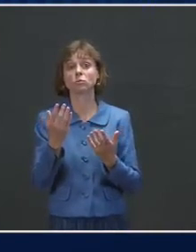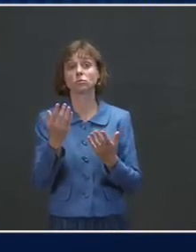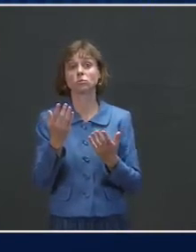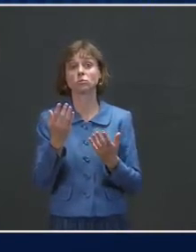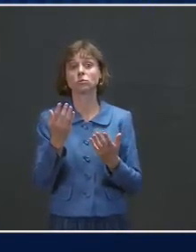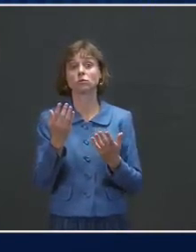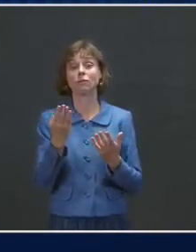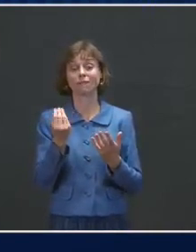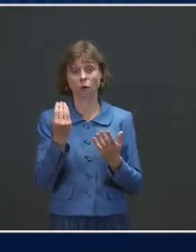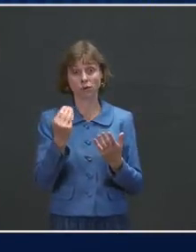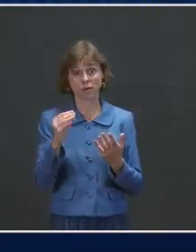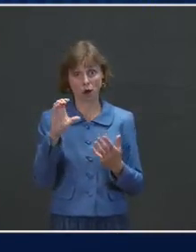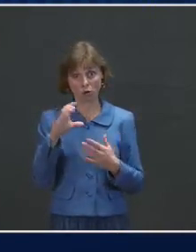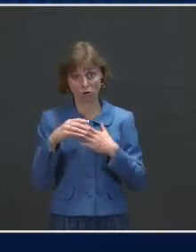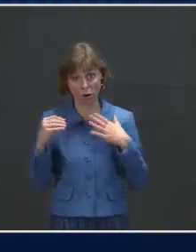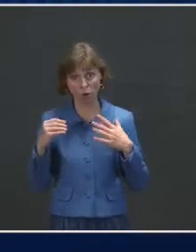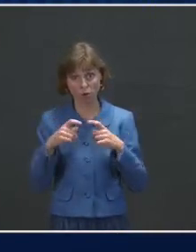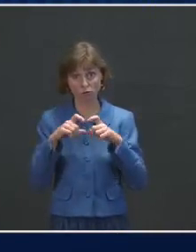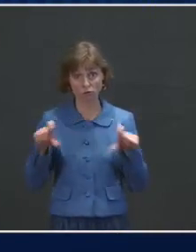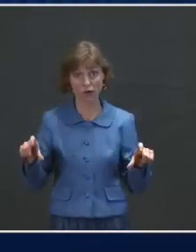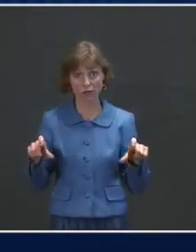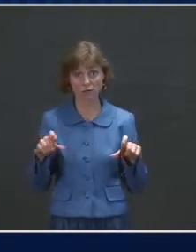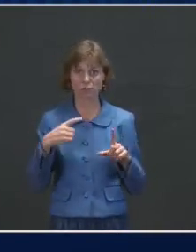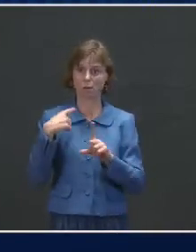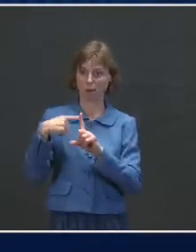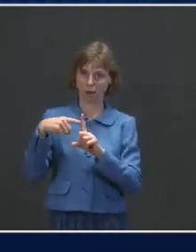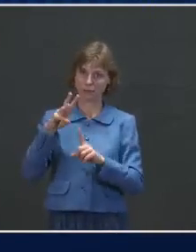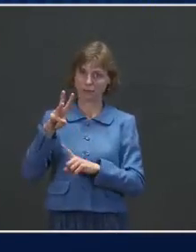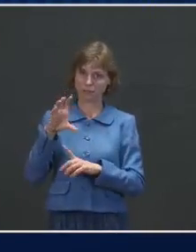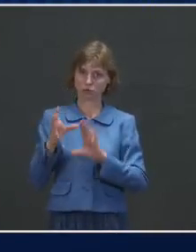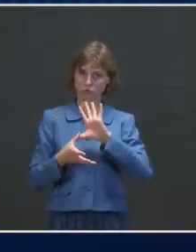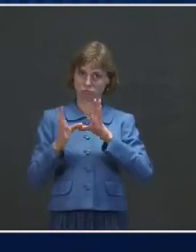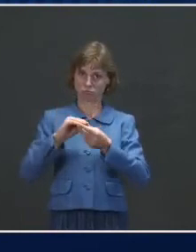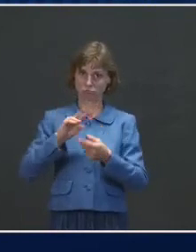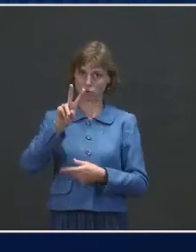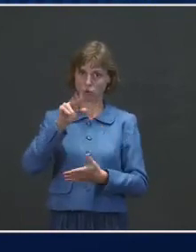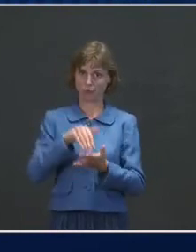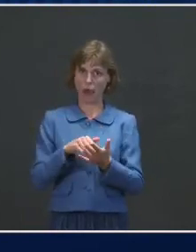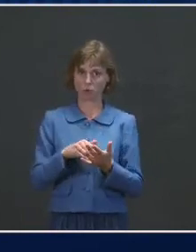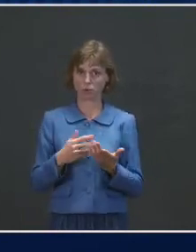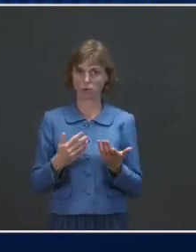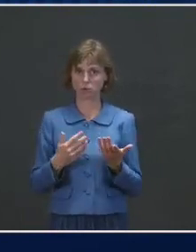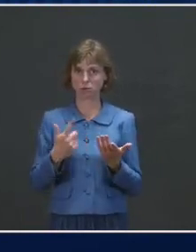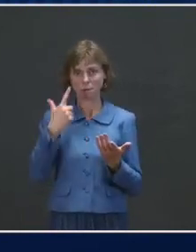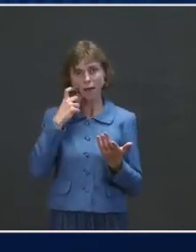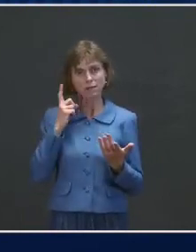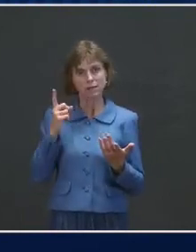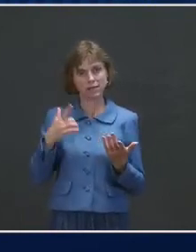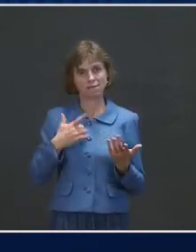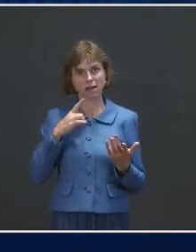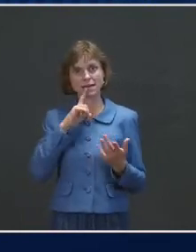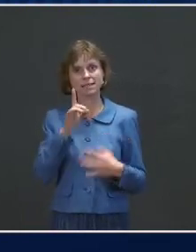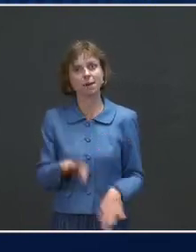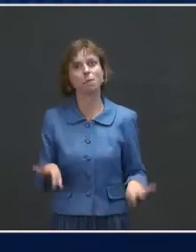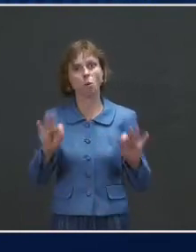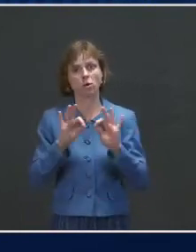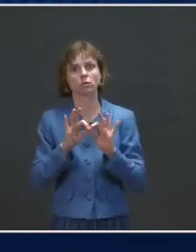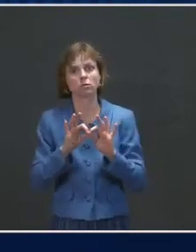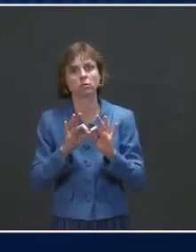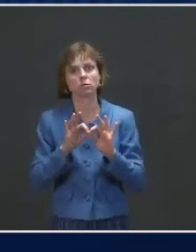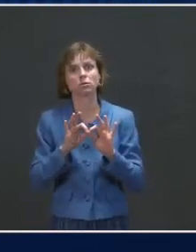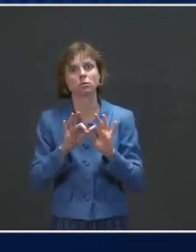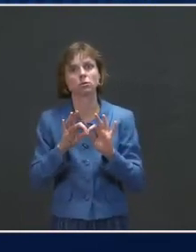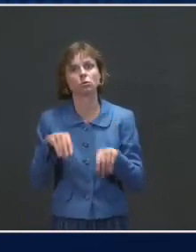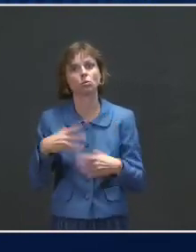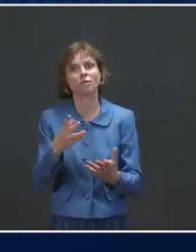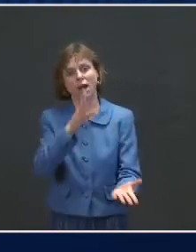checks to make to come, plus $600 is, of course, $2,000, because he was felt it was important and vital to get that direct